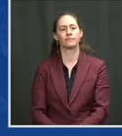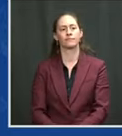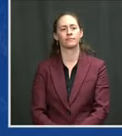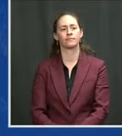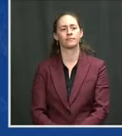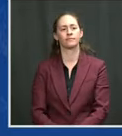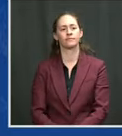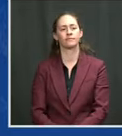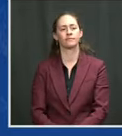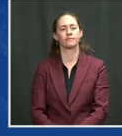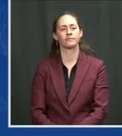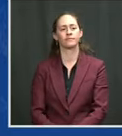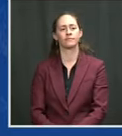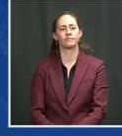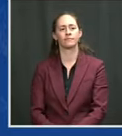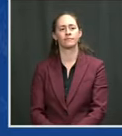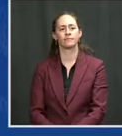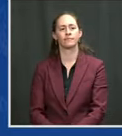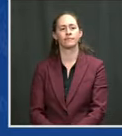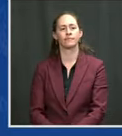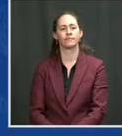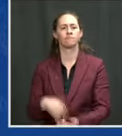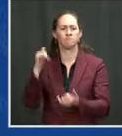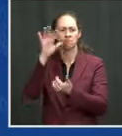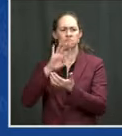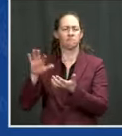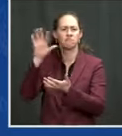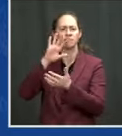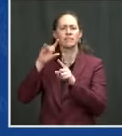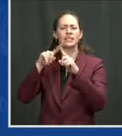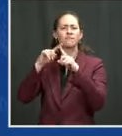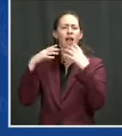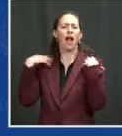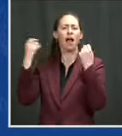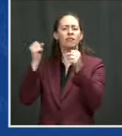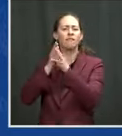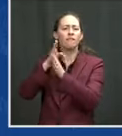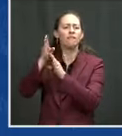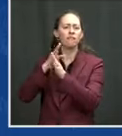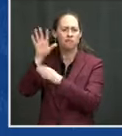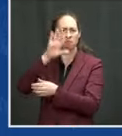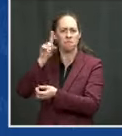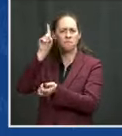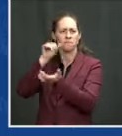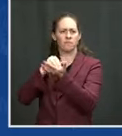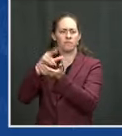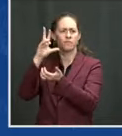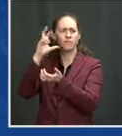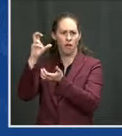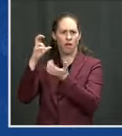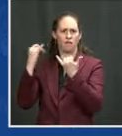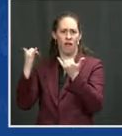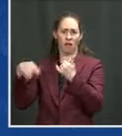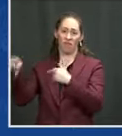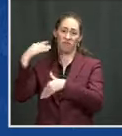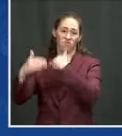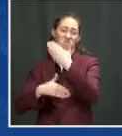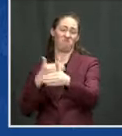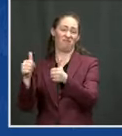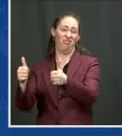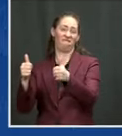local health departments, it's the mayors, it's the counties. They are the ones who are really the action is. So I'm on the phone every Monday